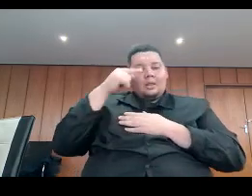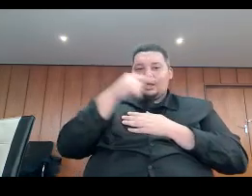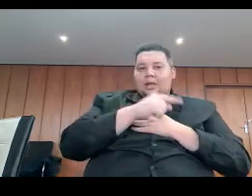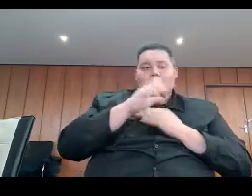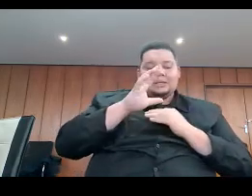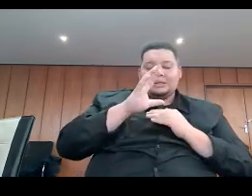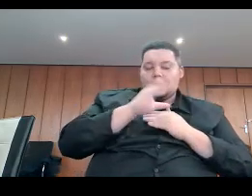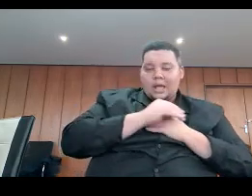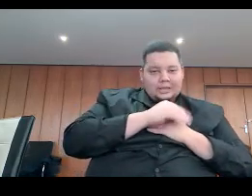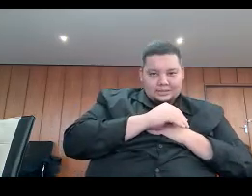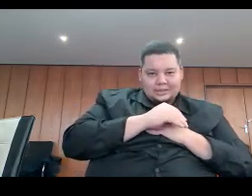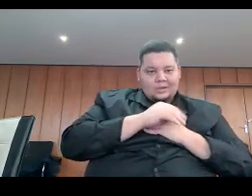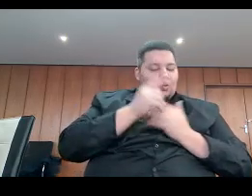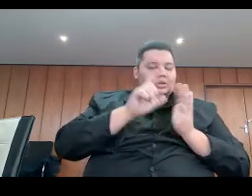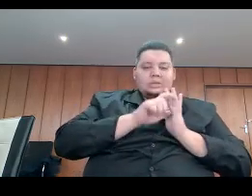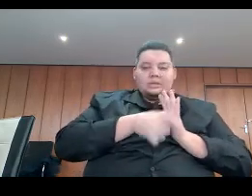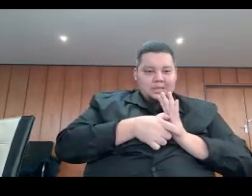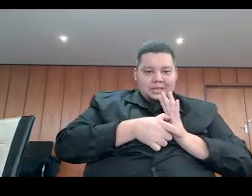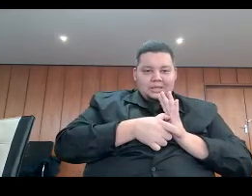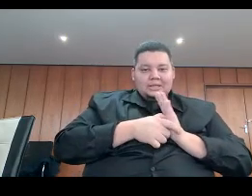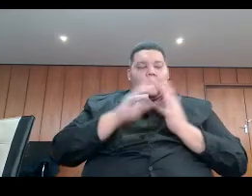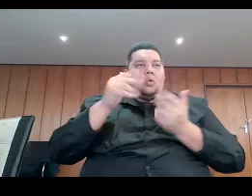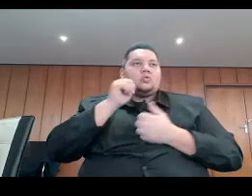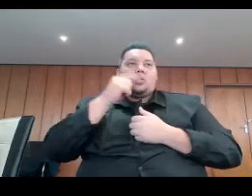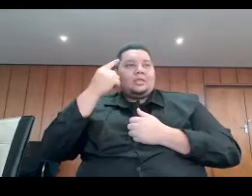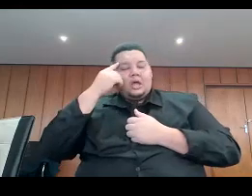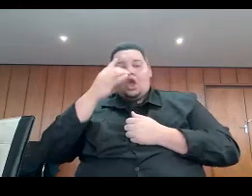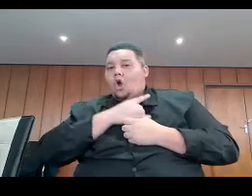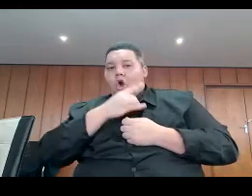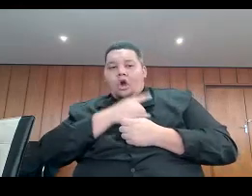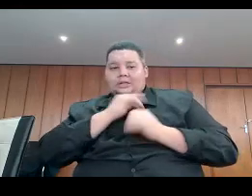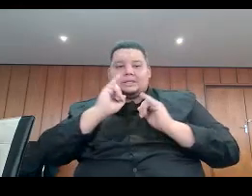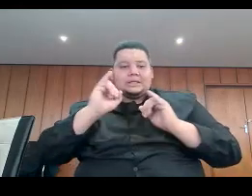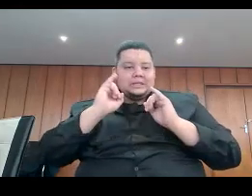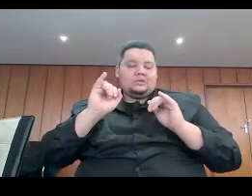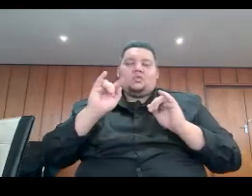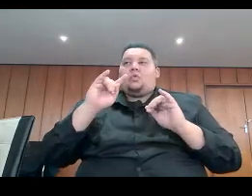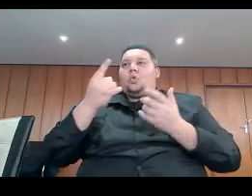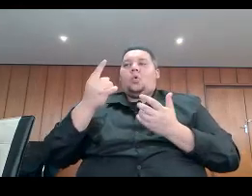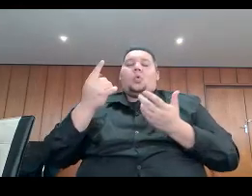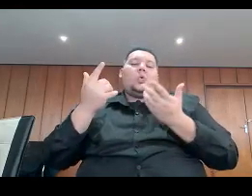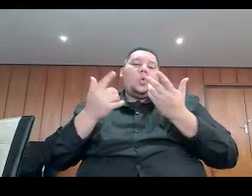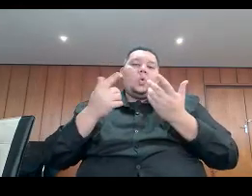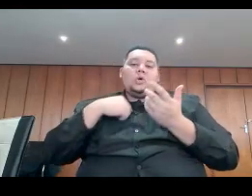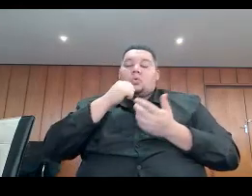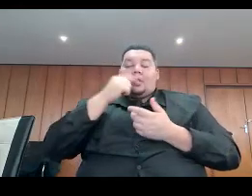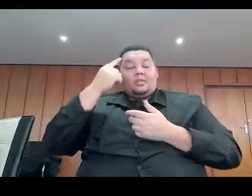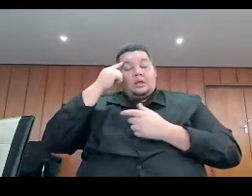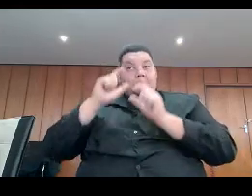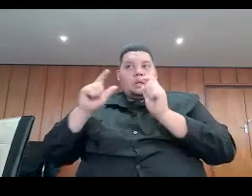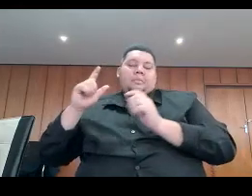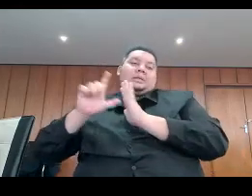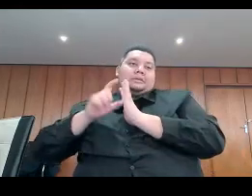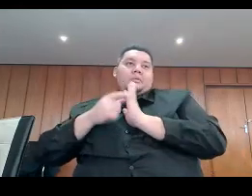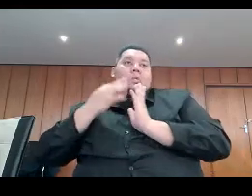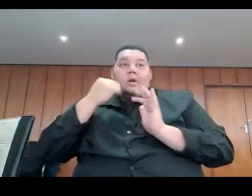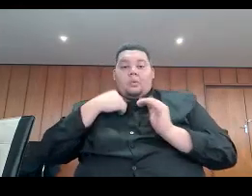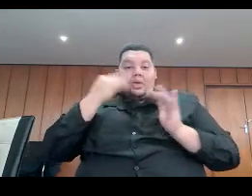when we're thinking about heart disease. We don't think about people with disabilities when we think about mental health